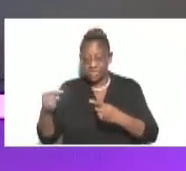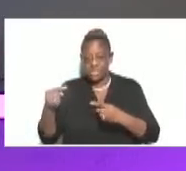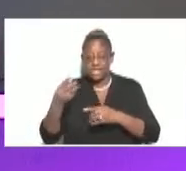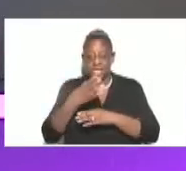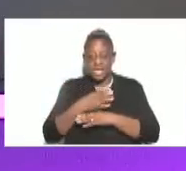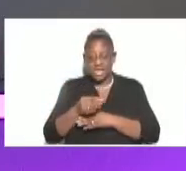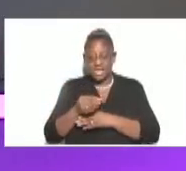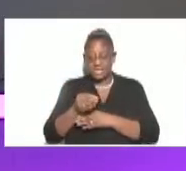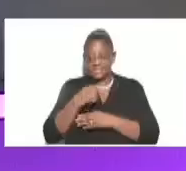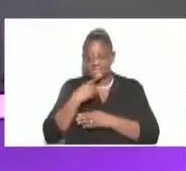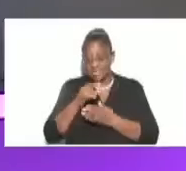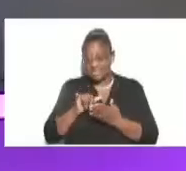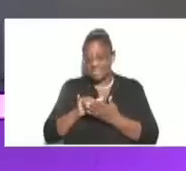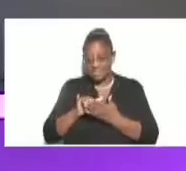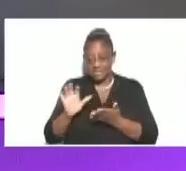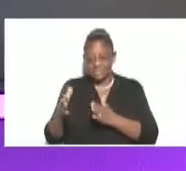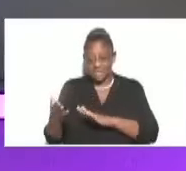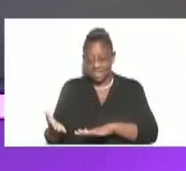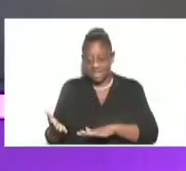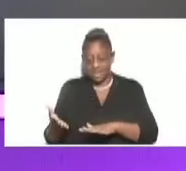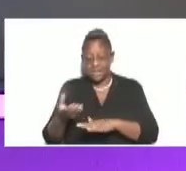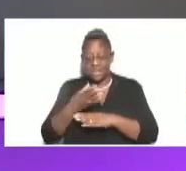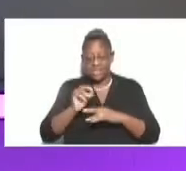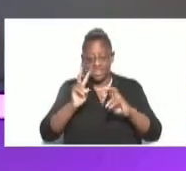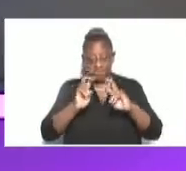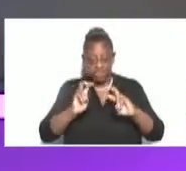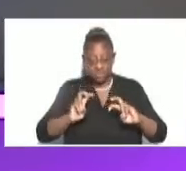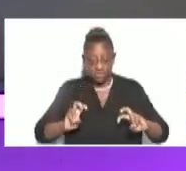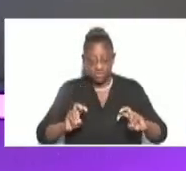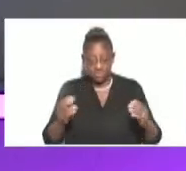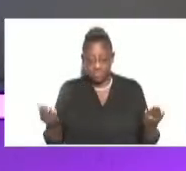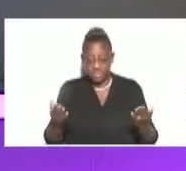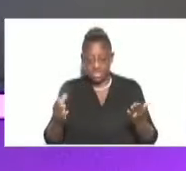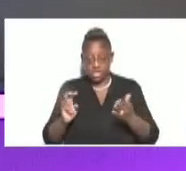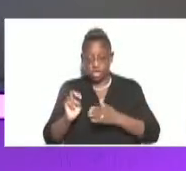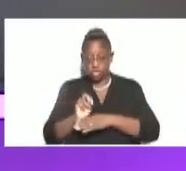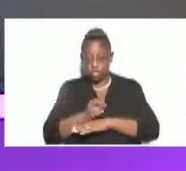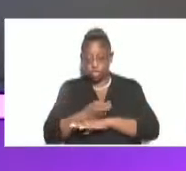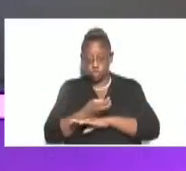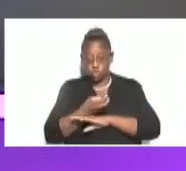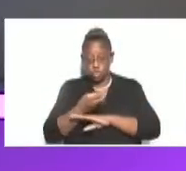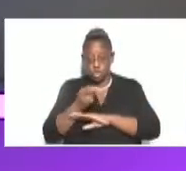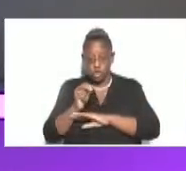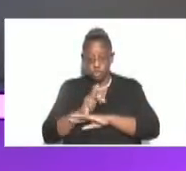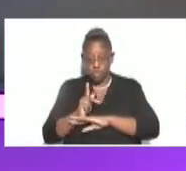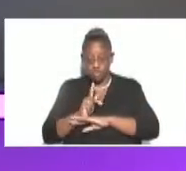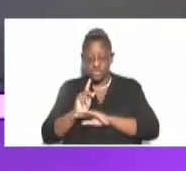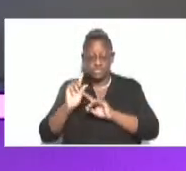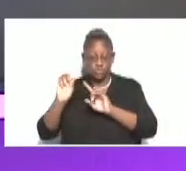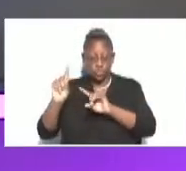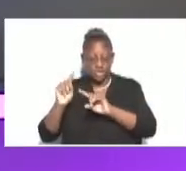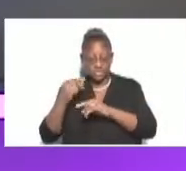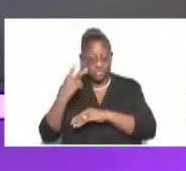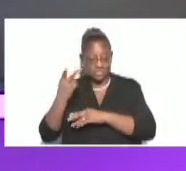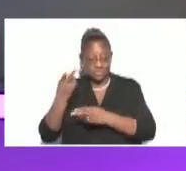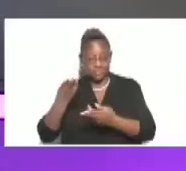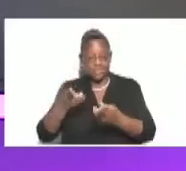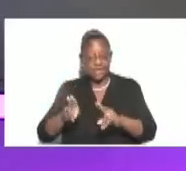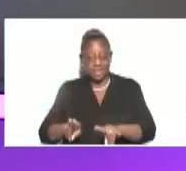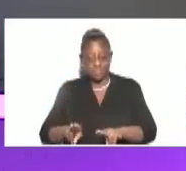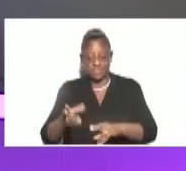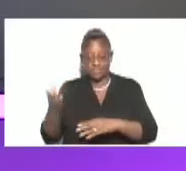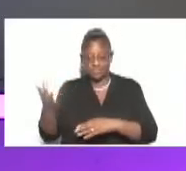later pronounced him dead. Traffic investigators from here in New Providence traveled to that island today to get a better idea of